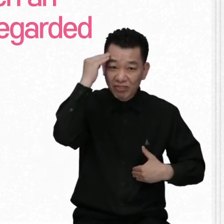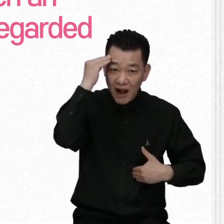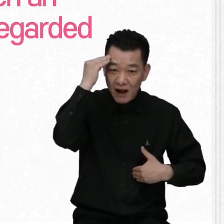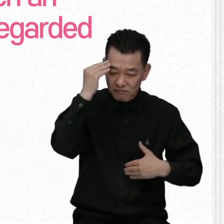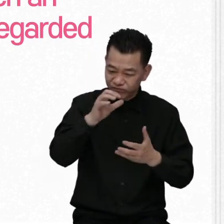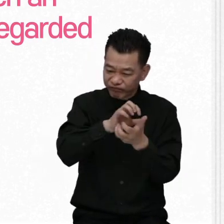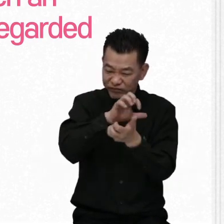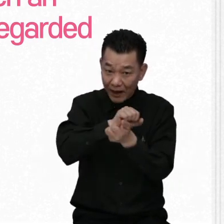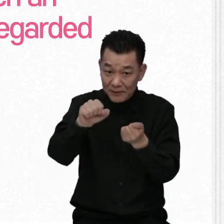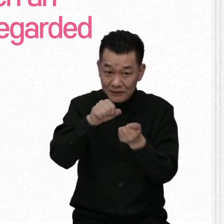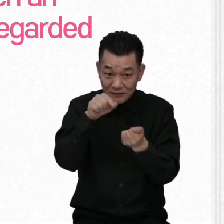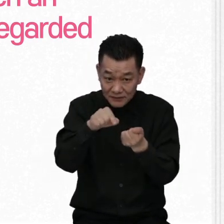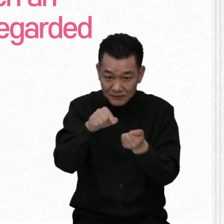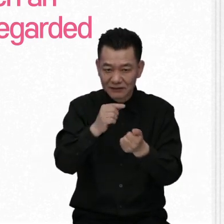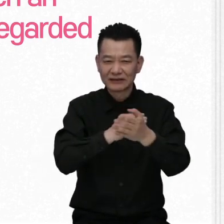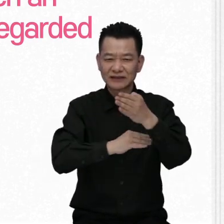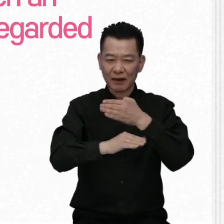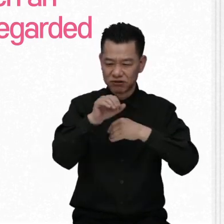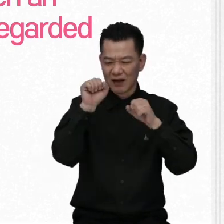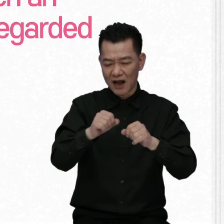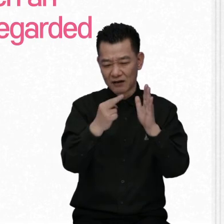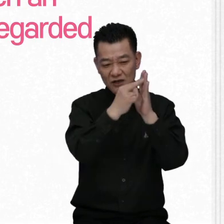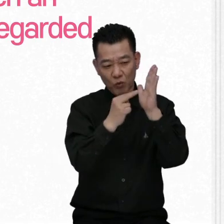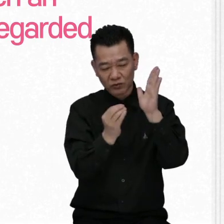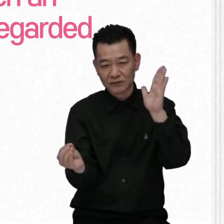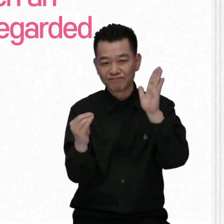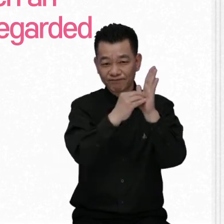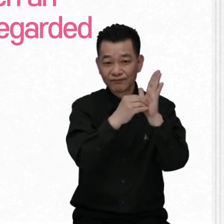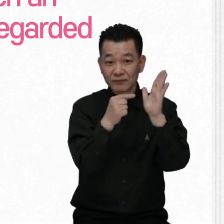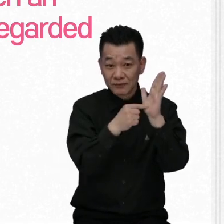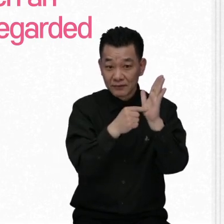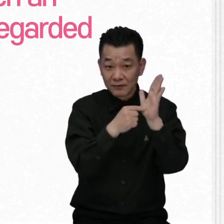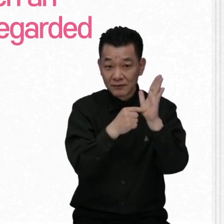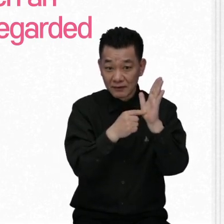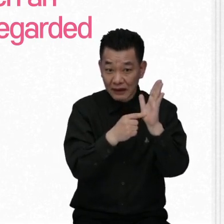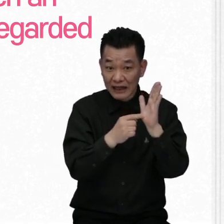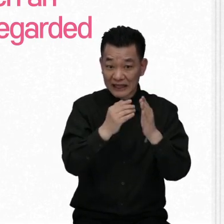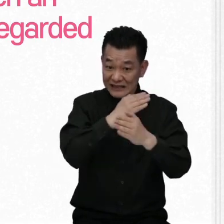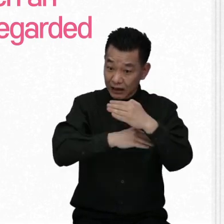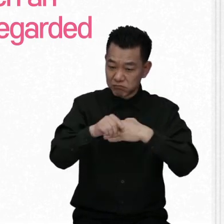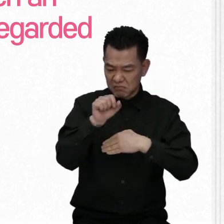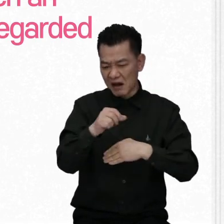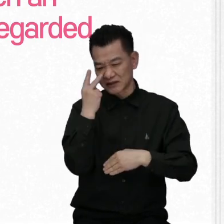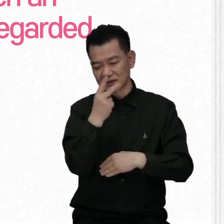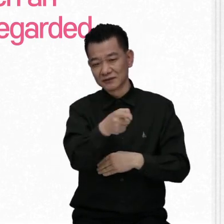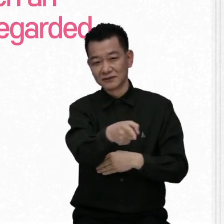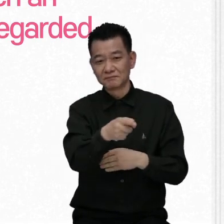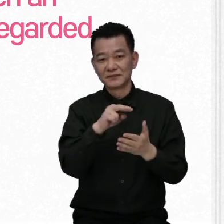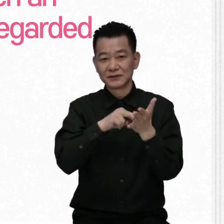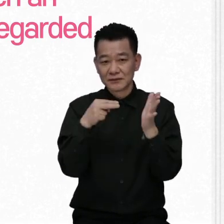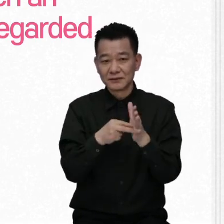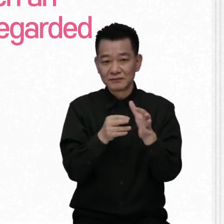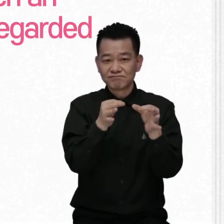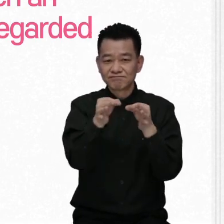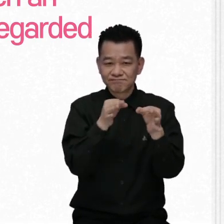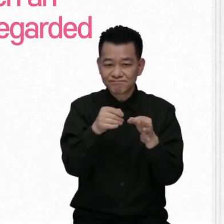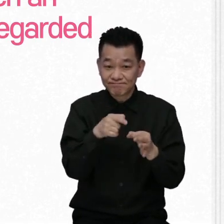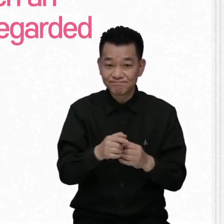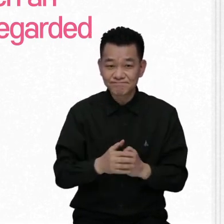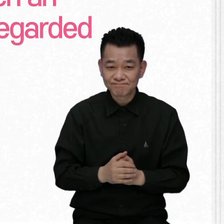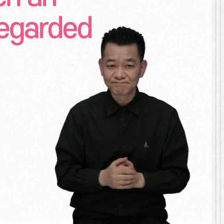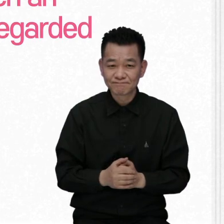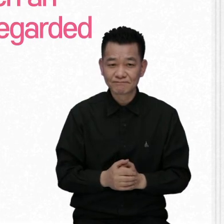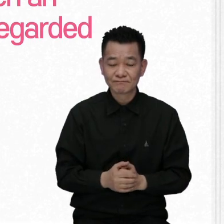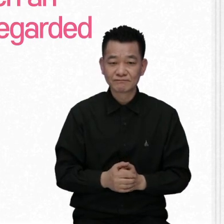life activities, and who has a record of such an impairment or is regarded as having such an impairment under the Americans